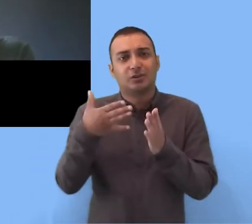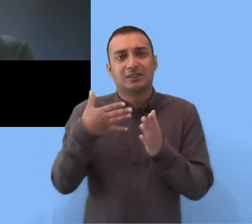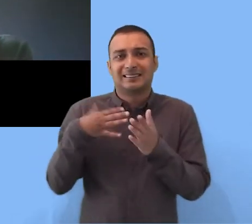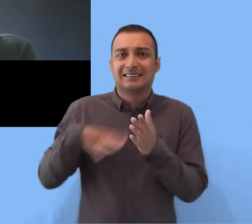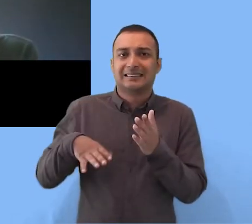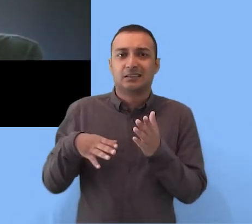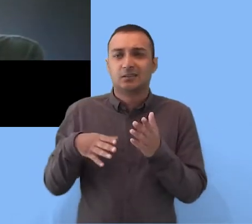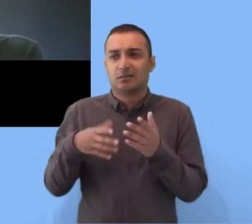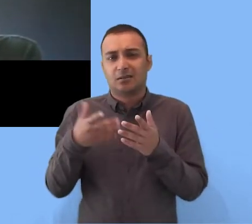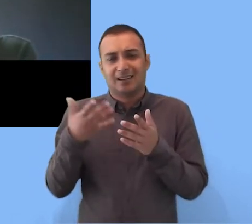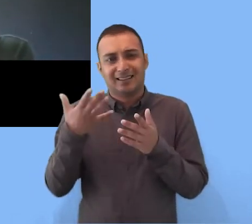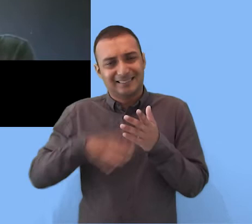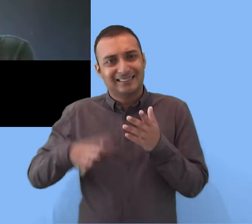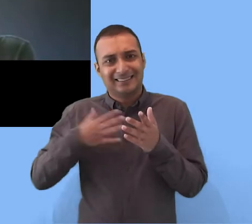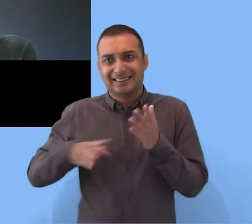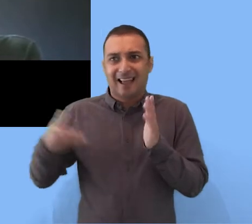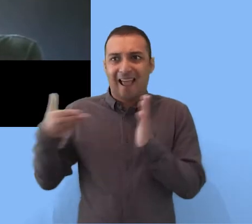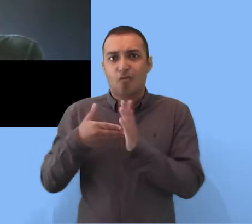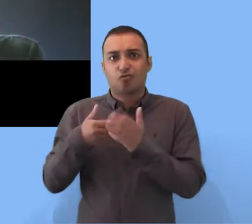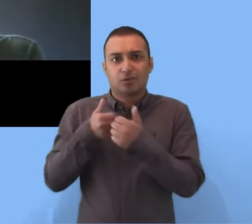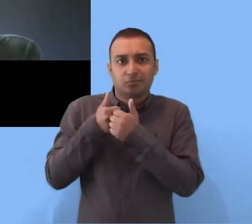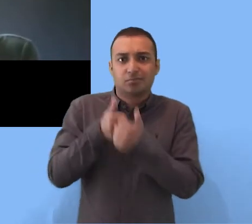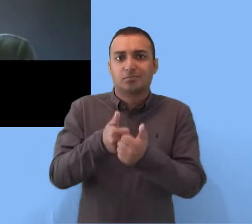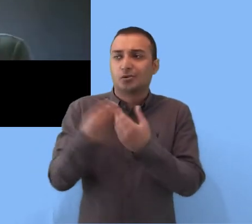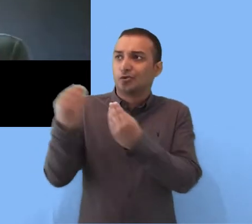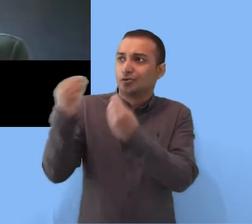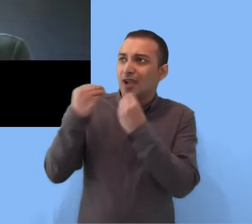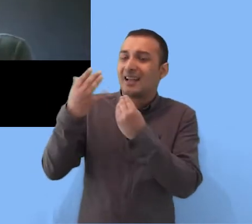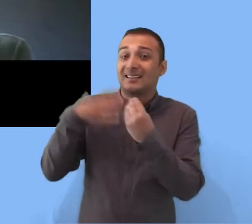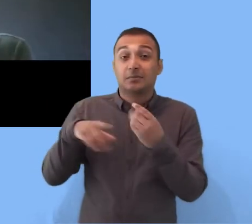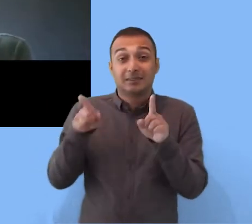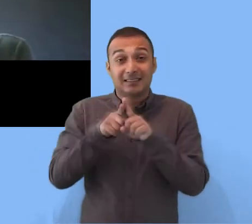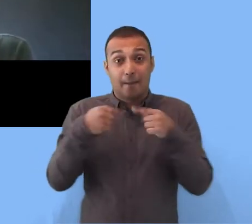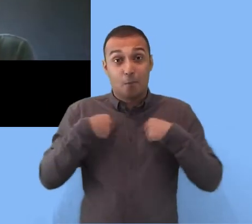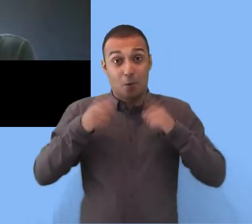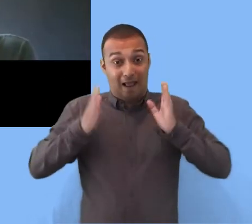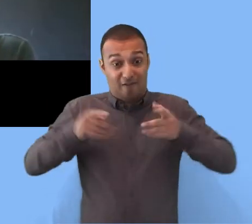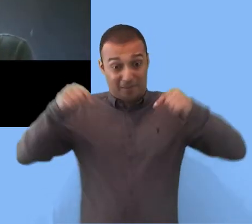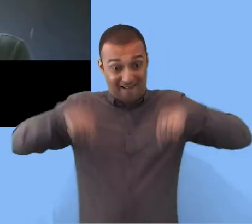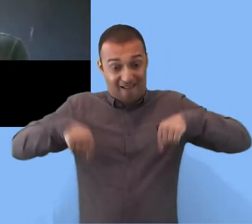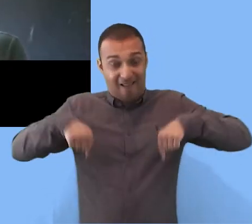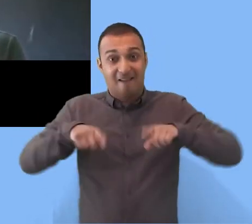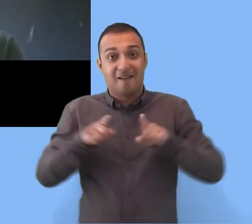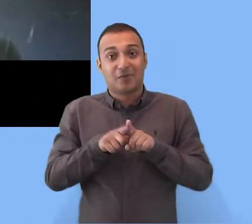being physically present, you know? Yeah, 100%.